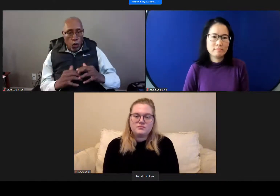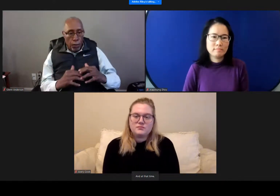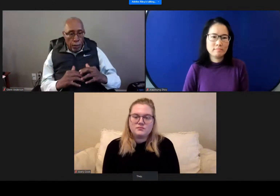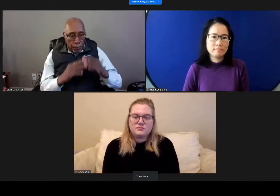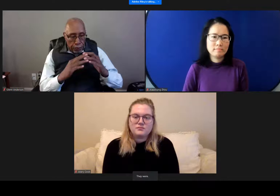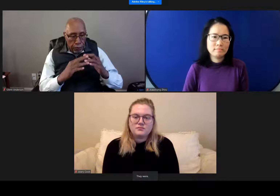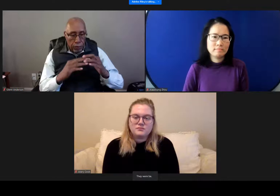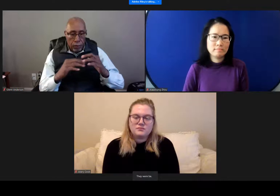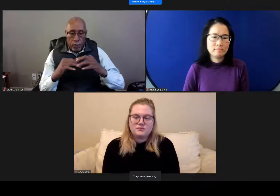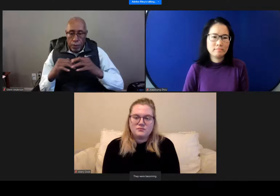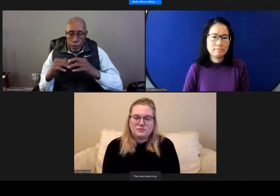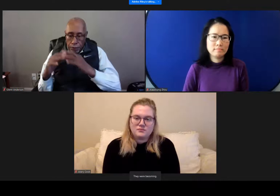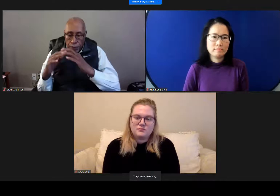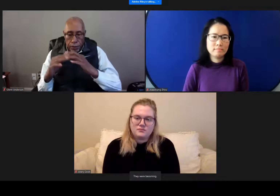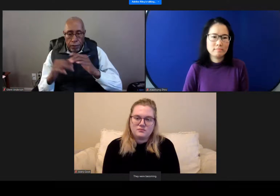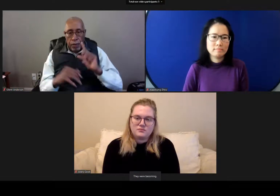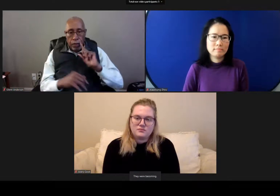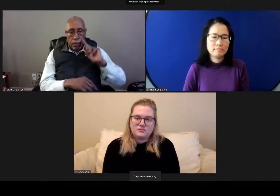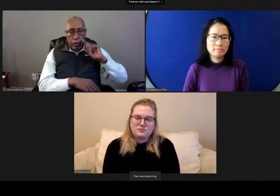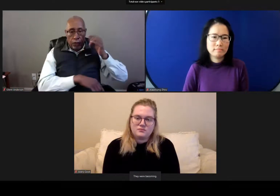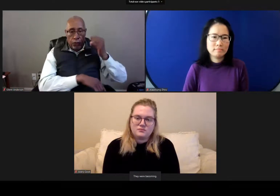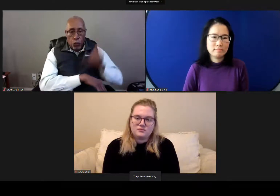they were becoming